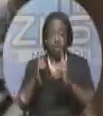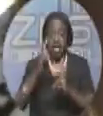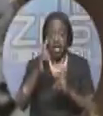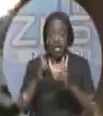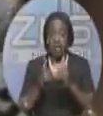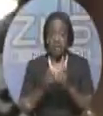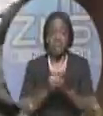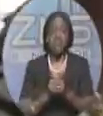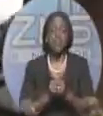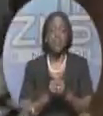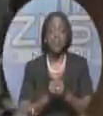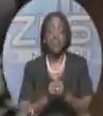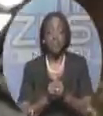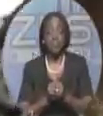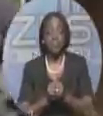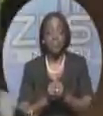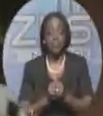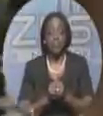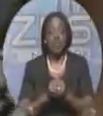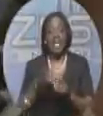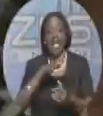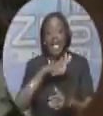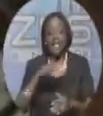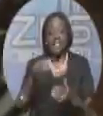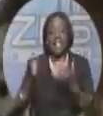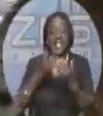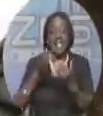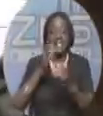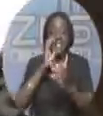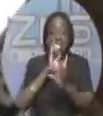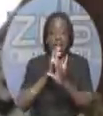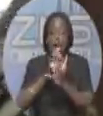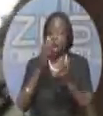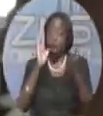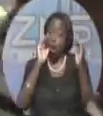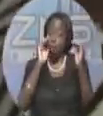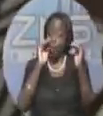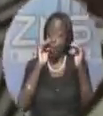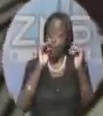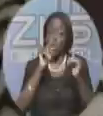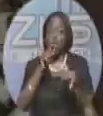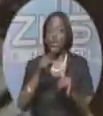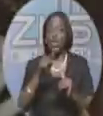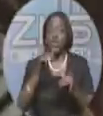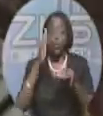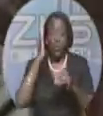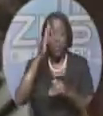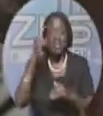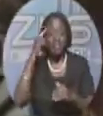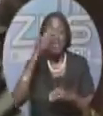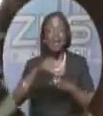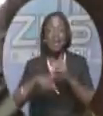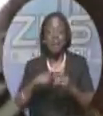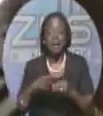carbon footprint today. And Easy Car is hoping that you do the same by at least considering